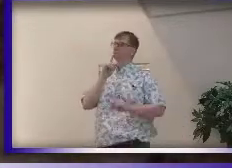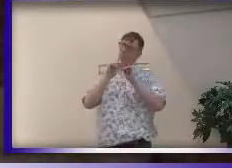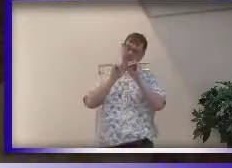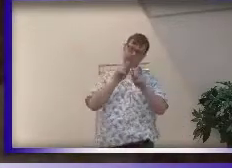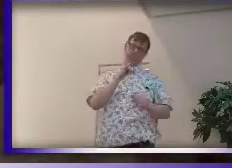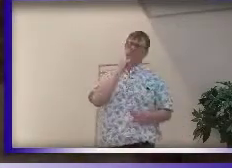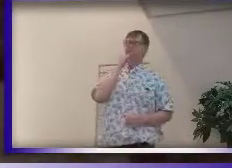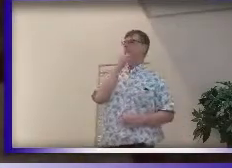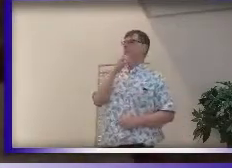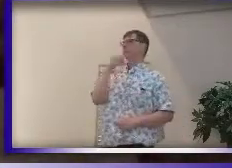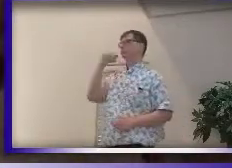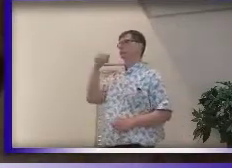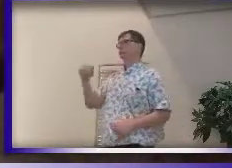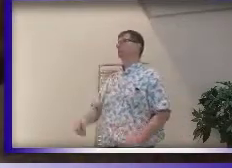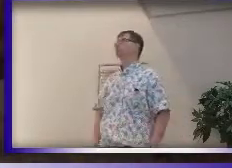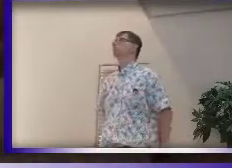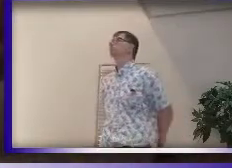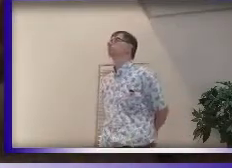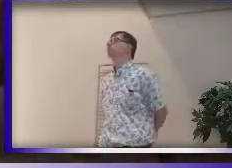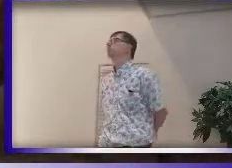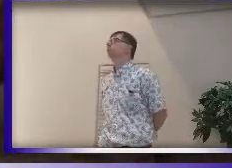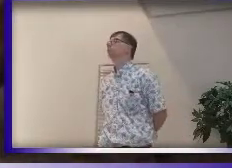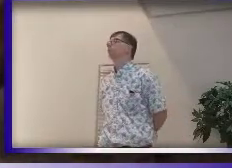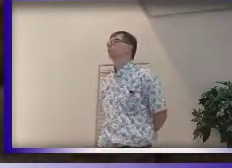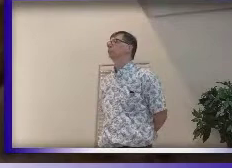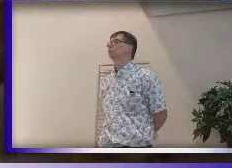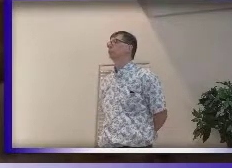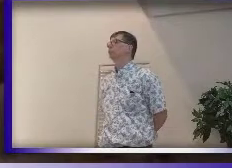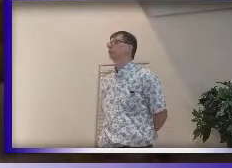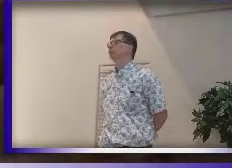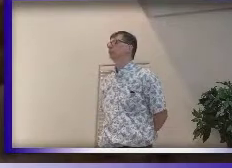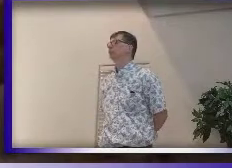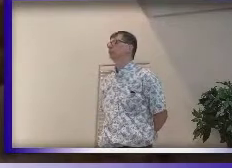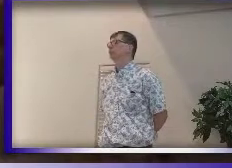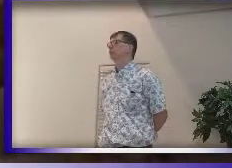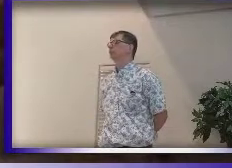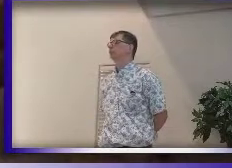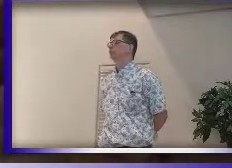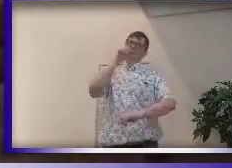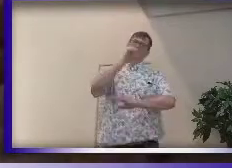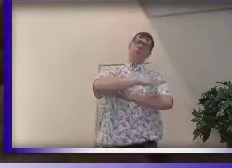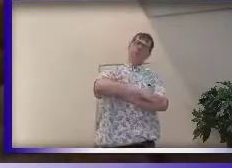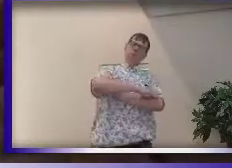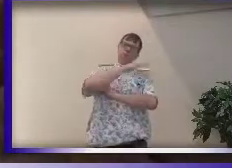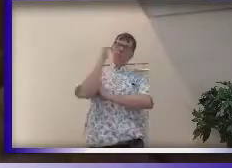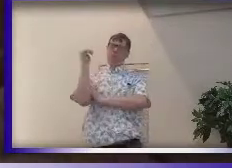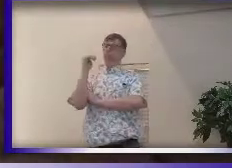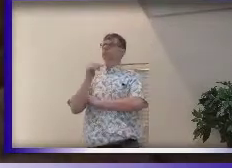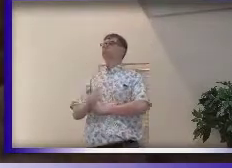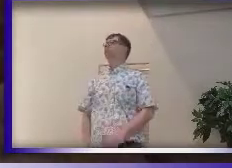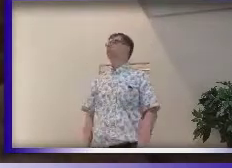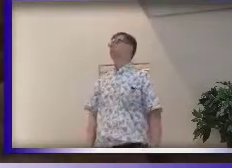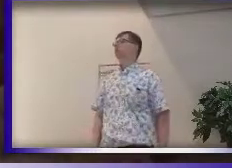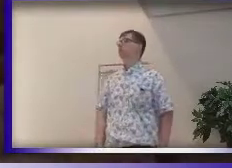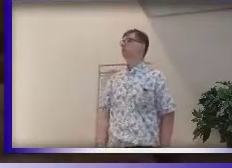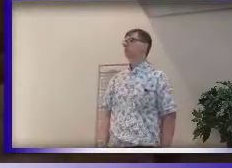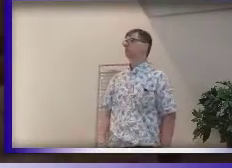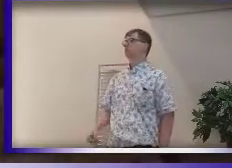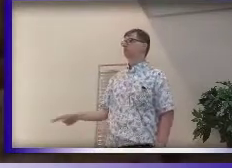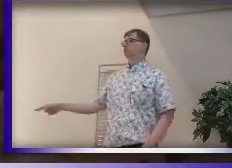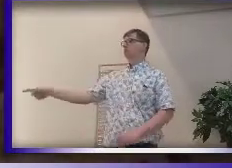Good morning. Morning. We've had an interesting 14 months or so. You think? For a while.